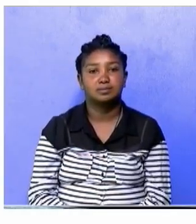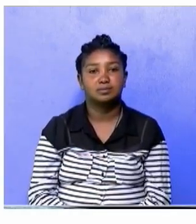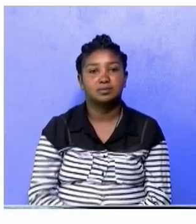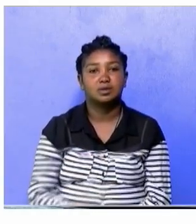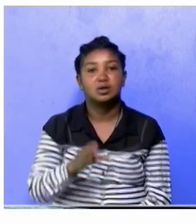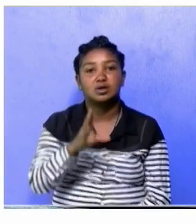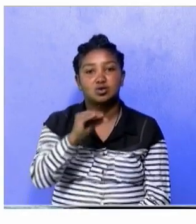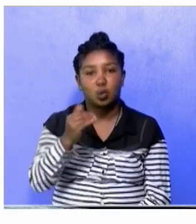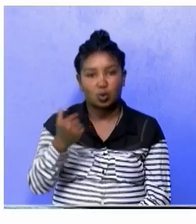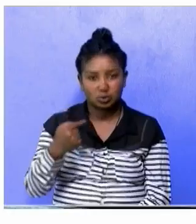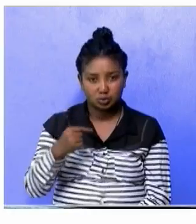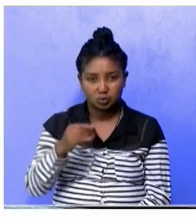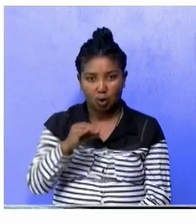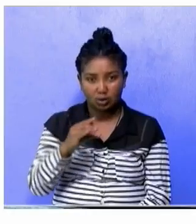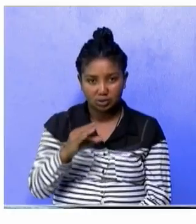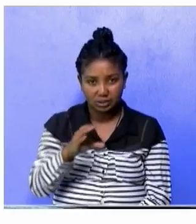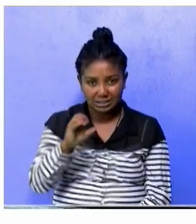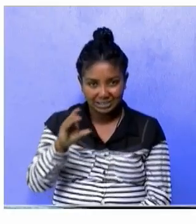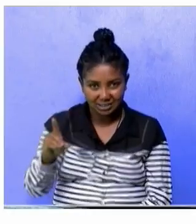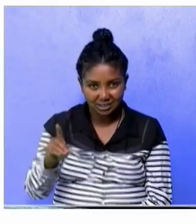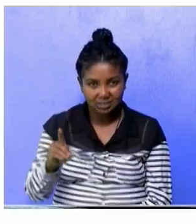talked